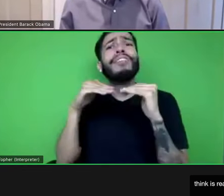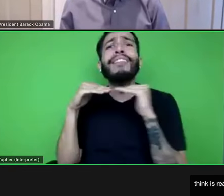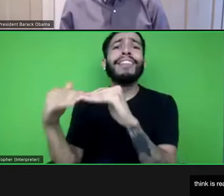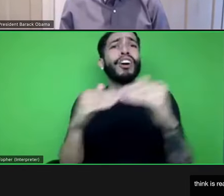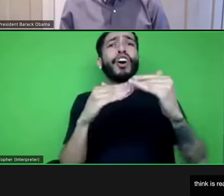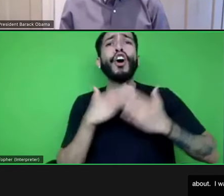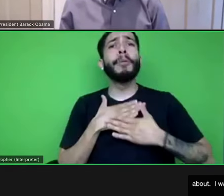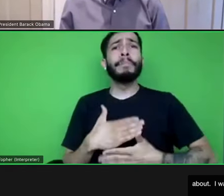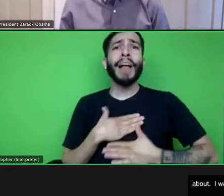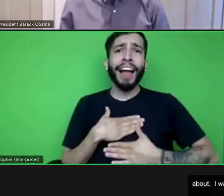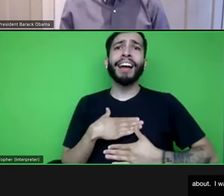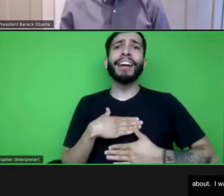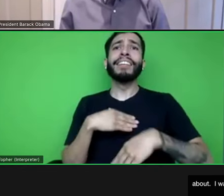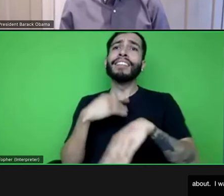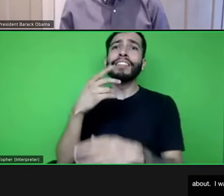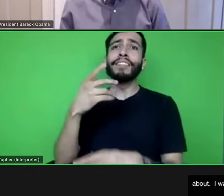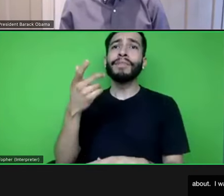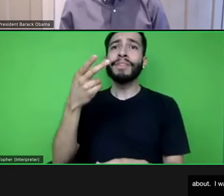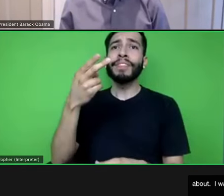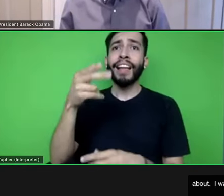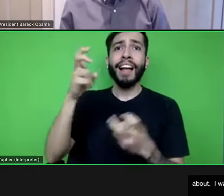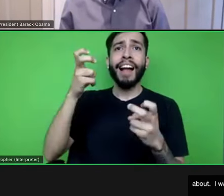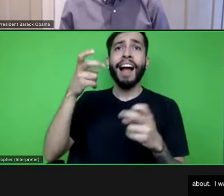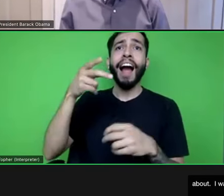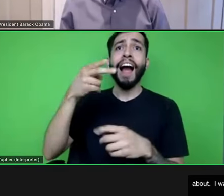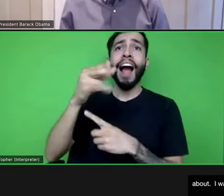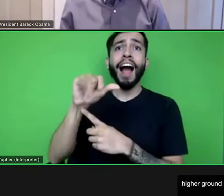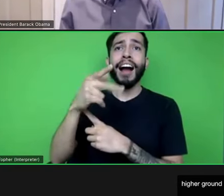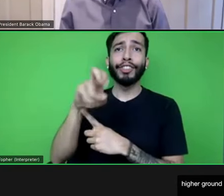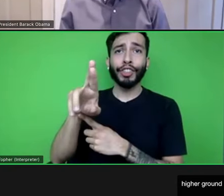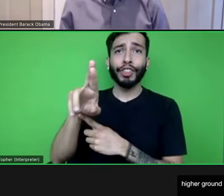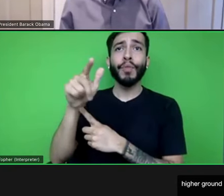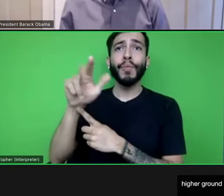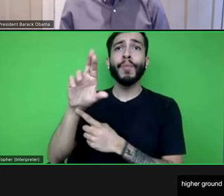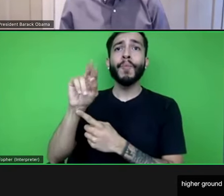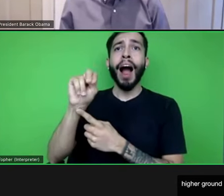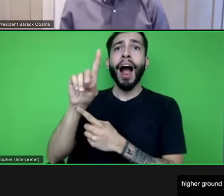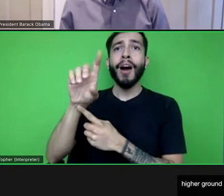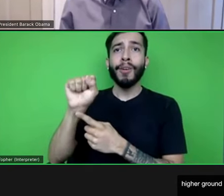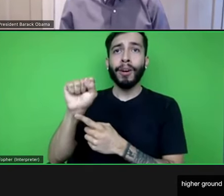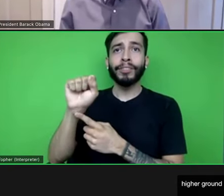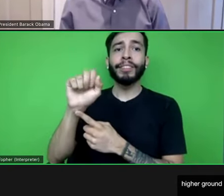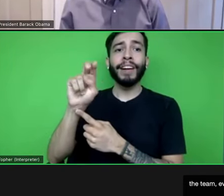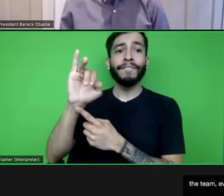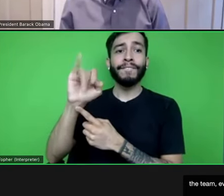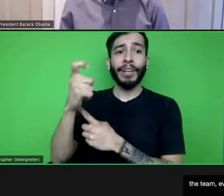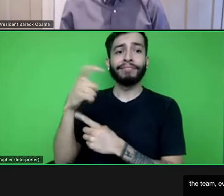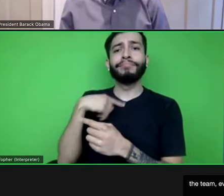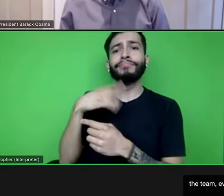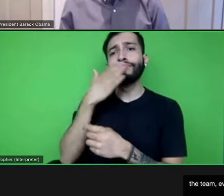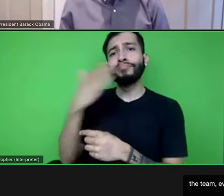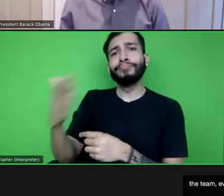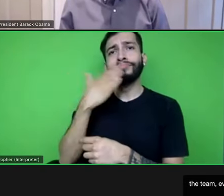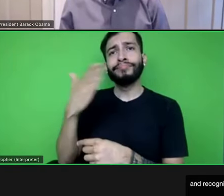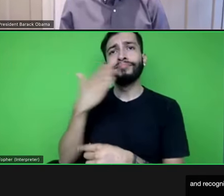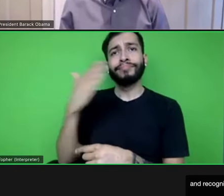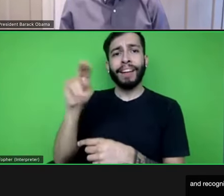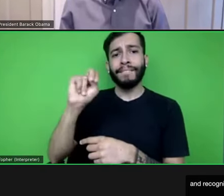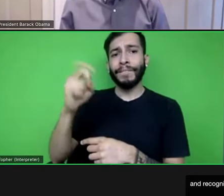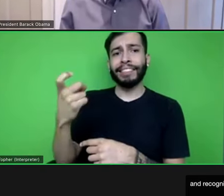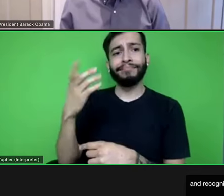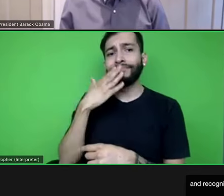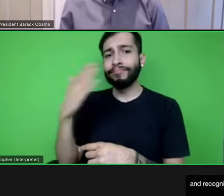Netflix, Andrea, the team, everyone watching, and recognizing that, as you were saying, we are in this for the